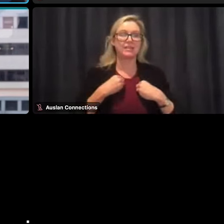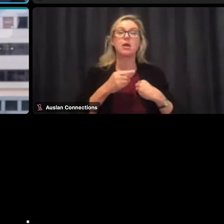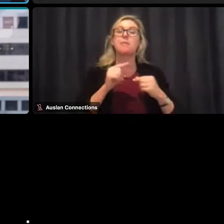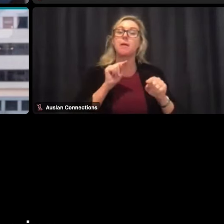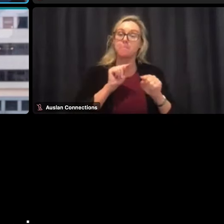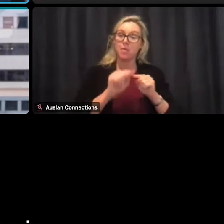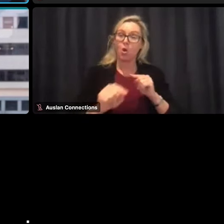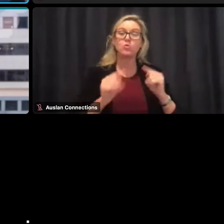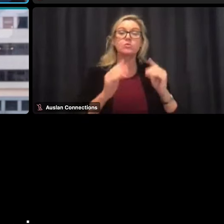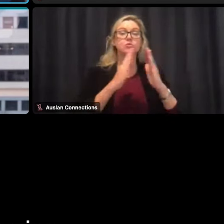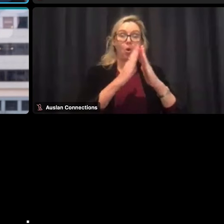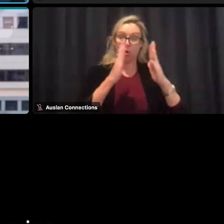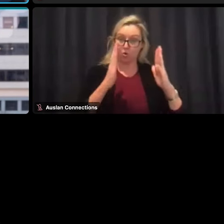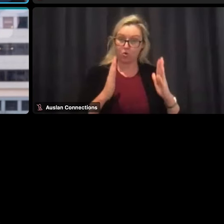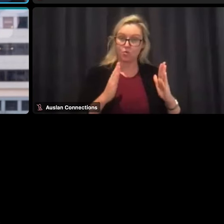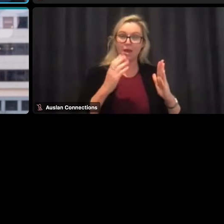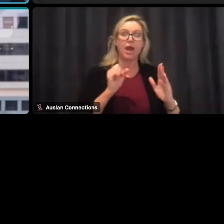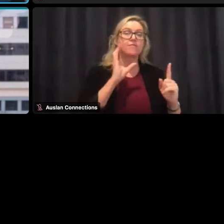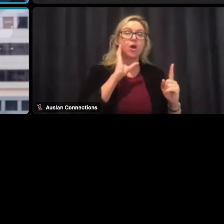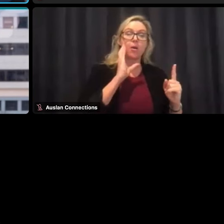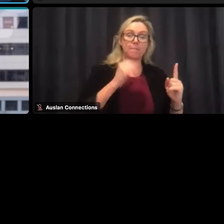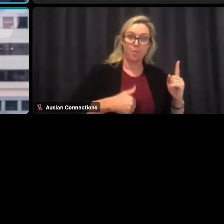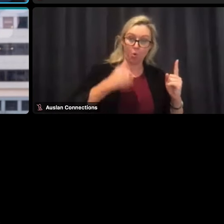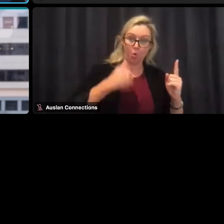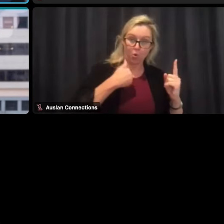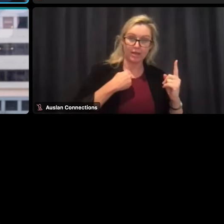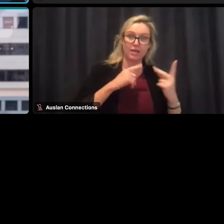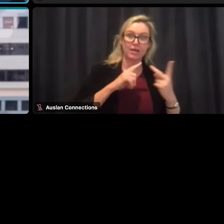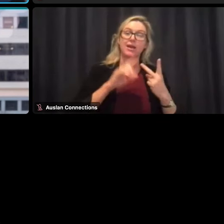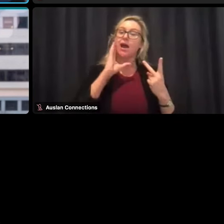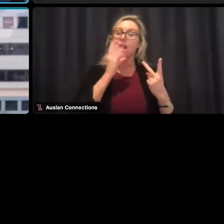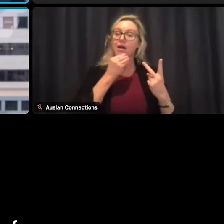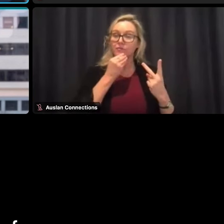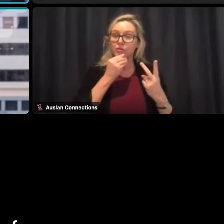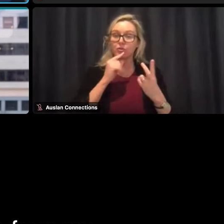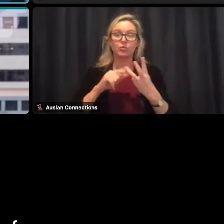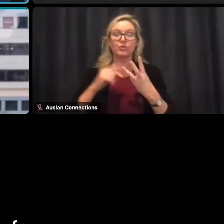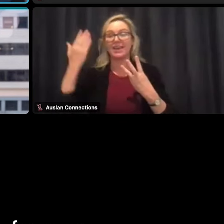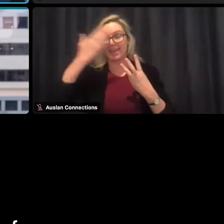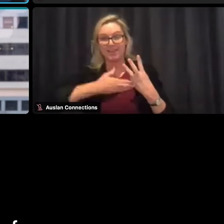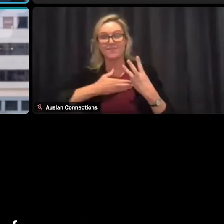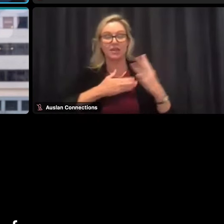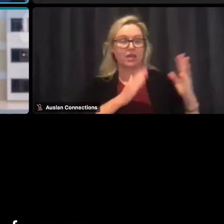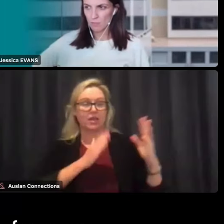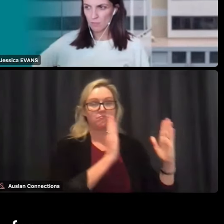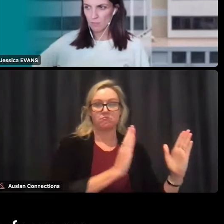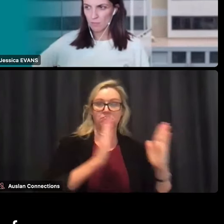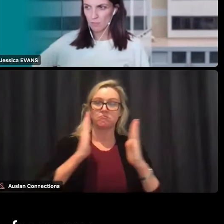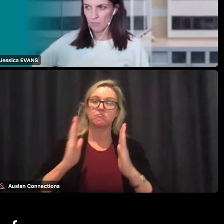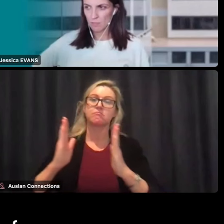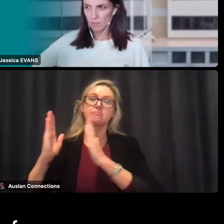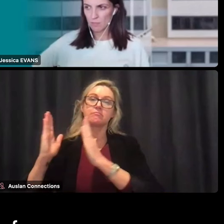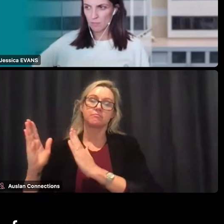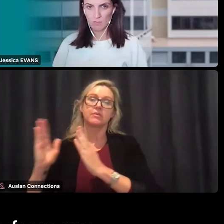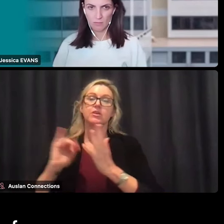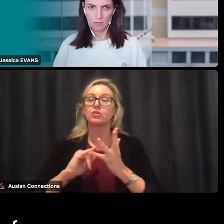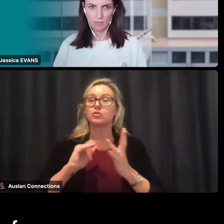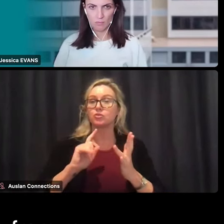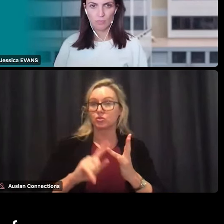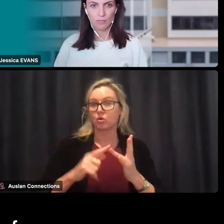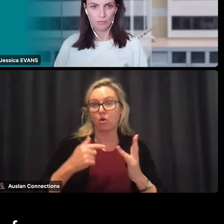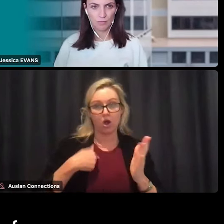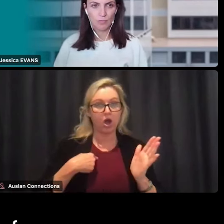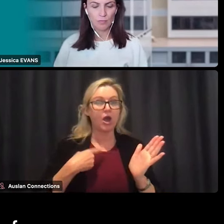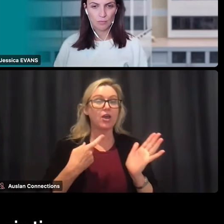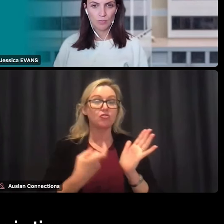a morning, afternoon, evening shift type basis. So it's really where, as I said, I think the preference